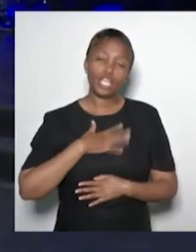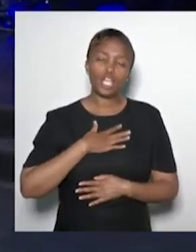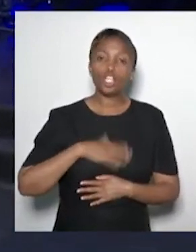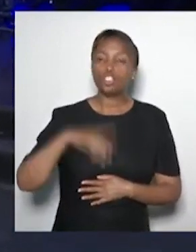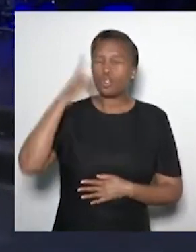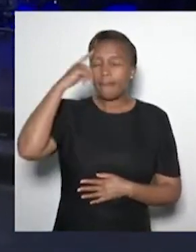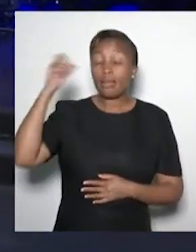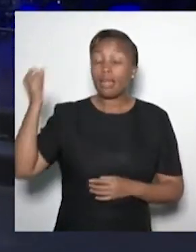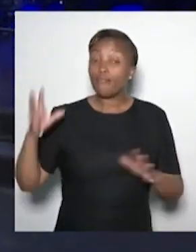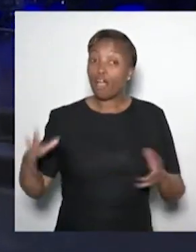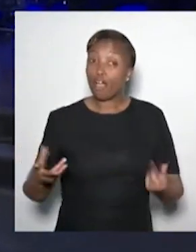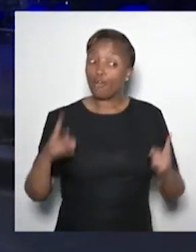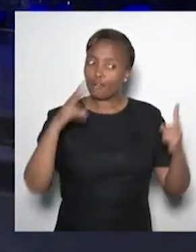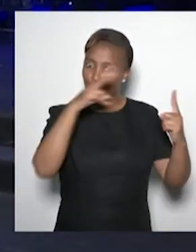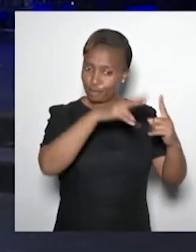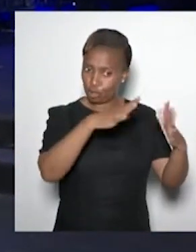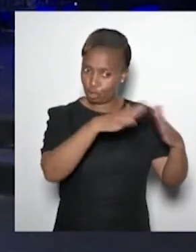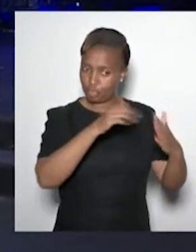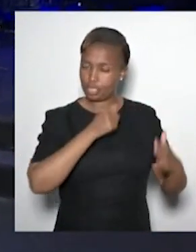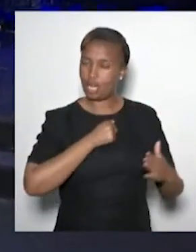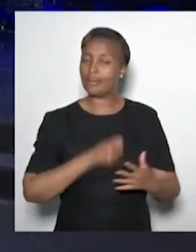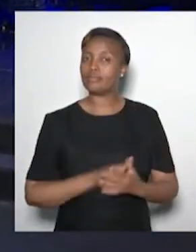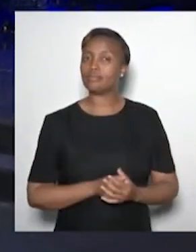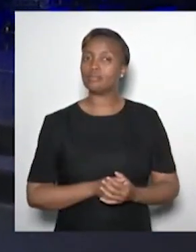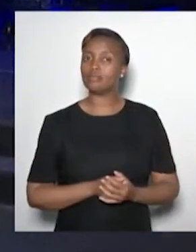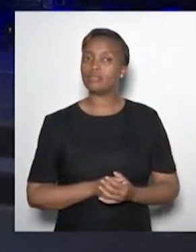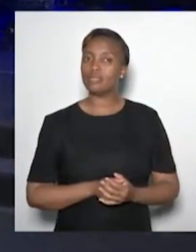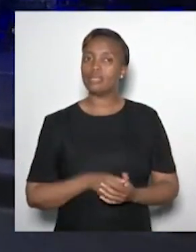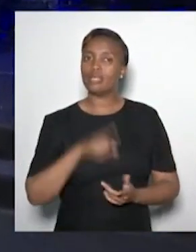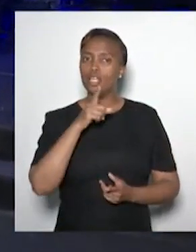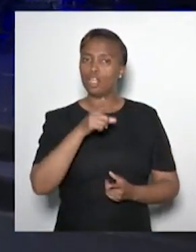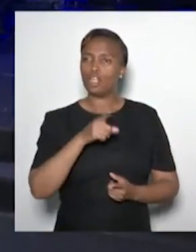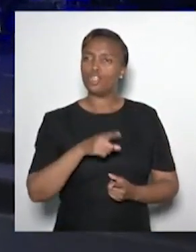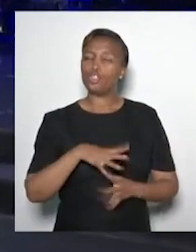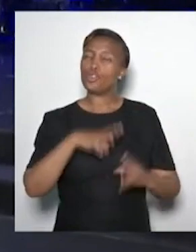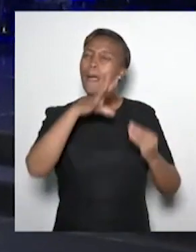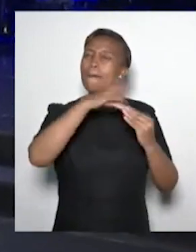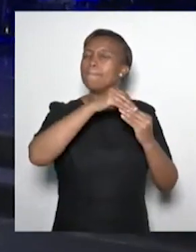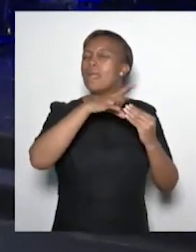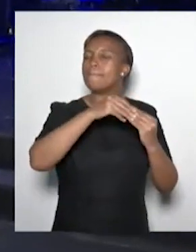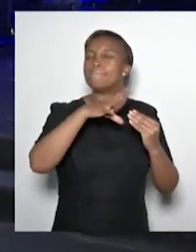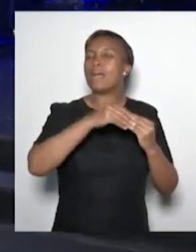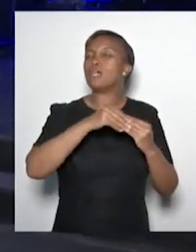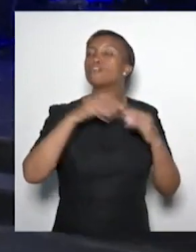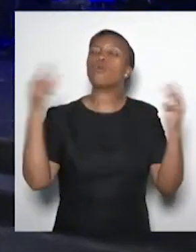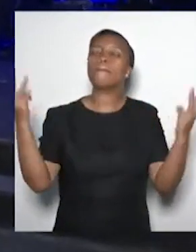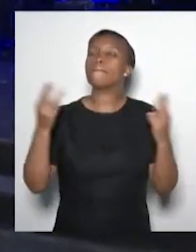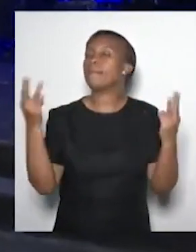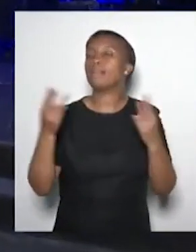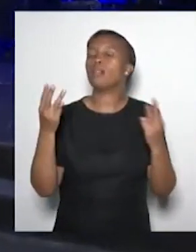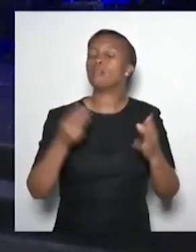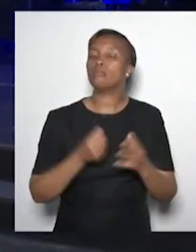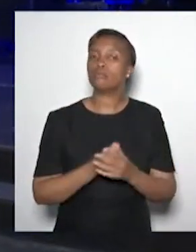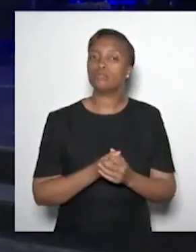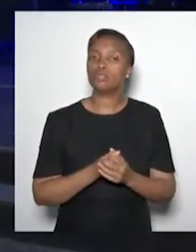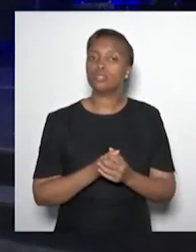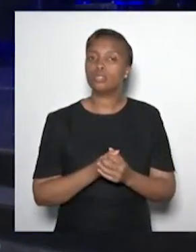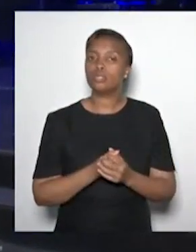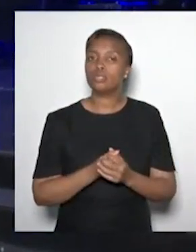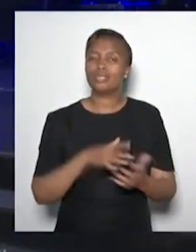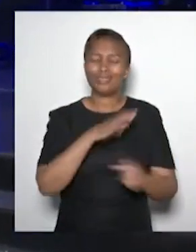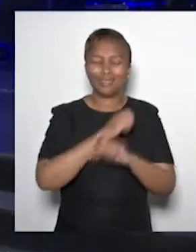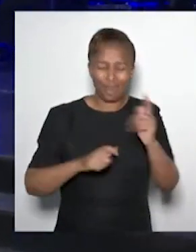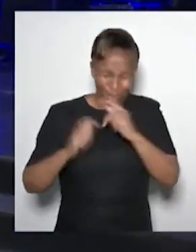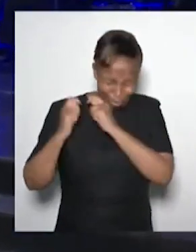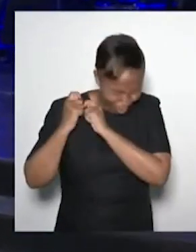the church. Amen. And how you are a congregation or congregations now that are not a